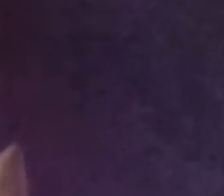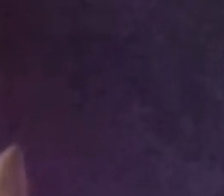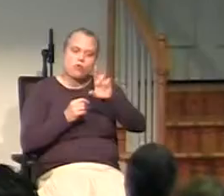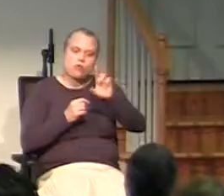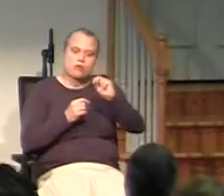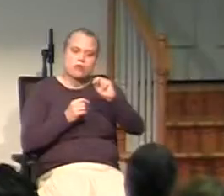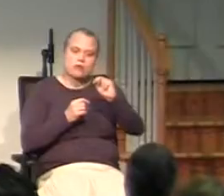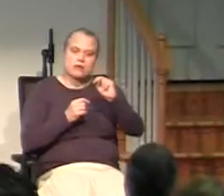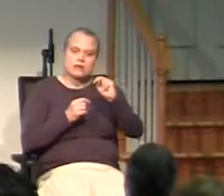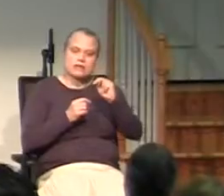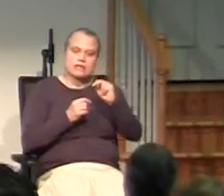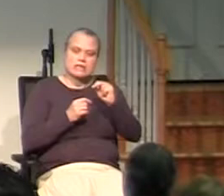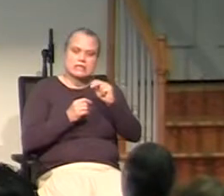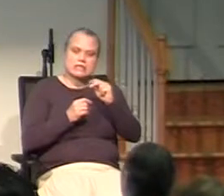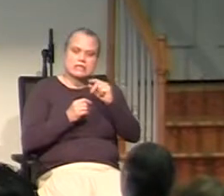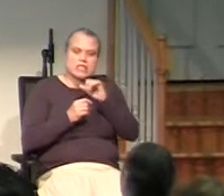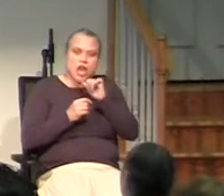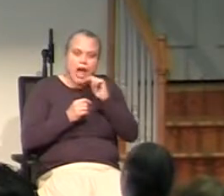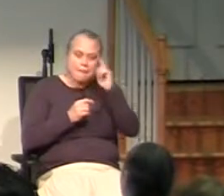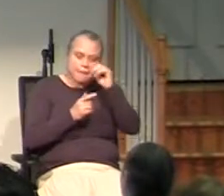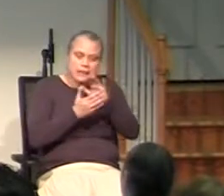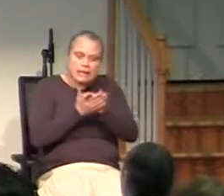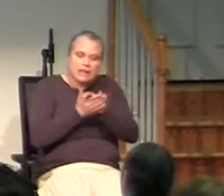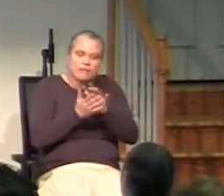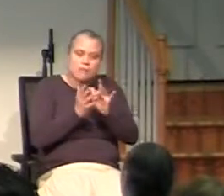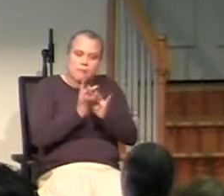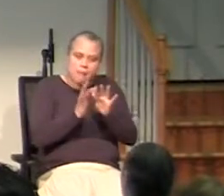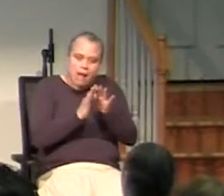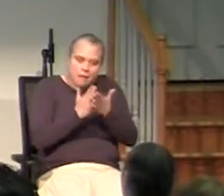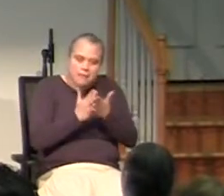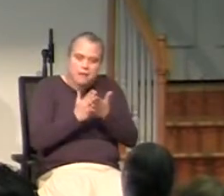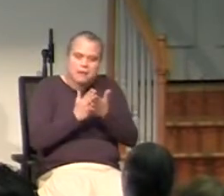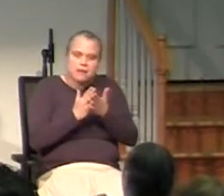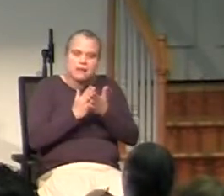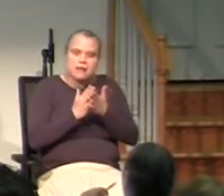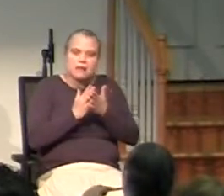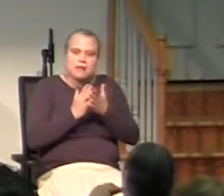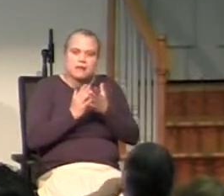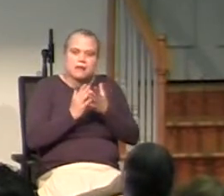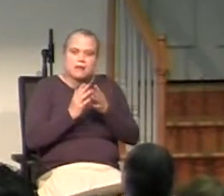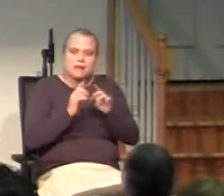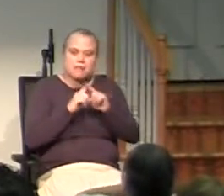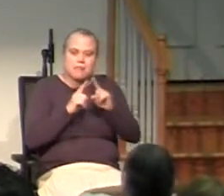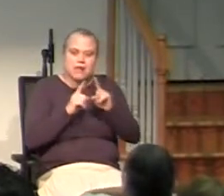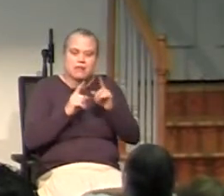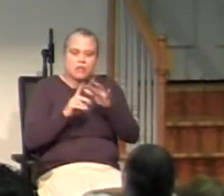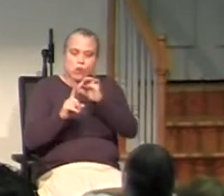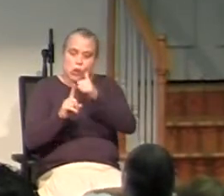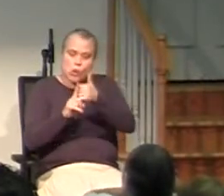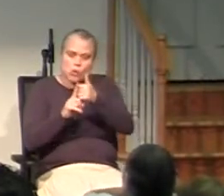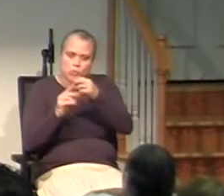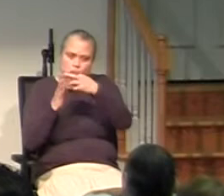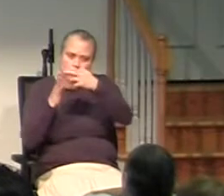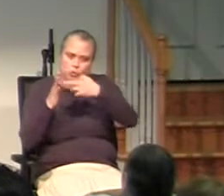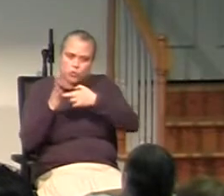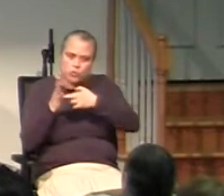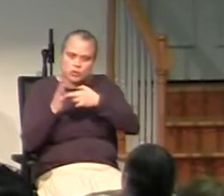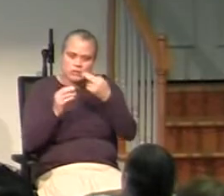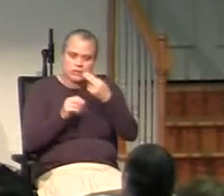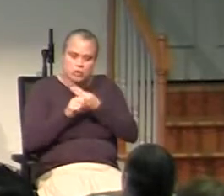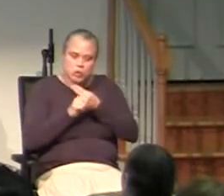but have their own set of rules by which they judge others. But here's some good